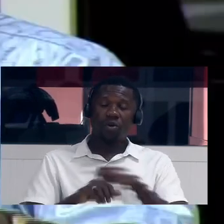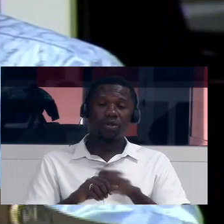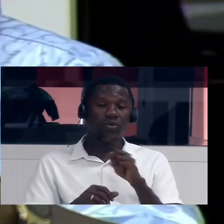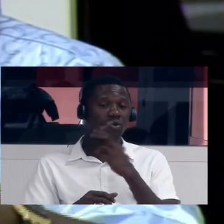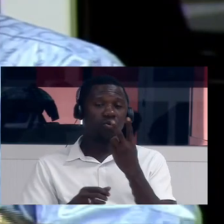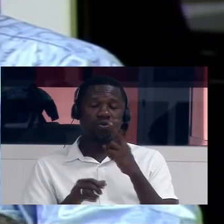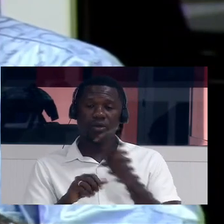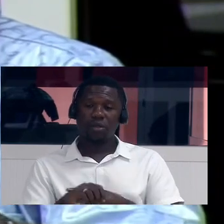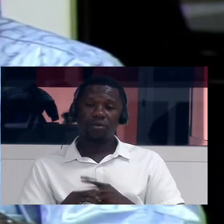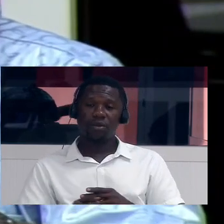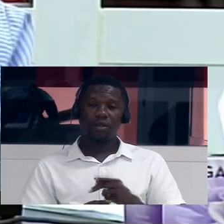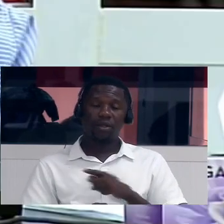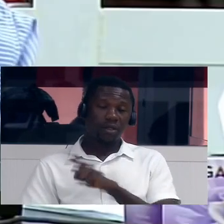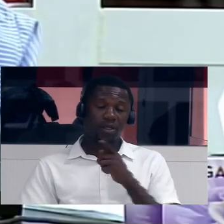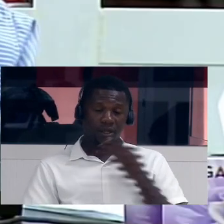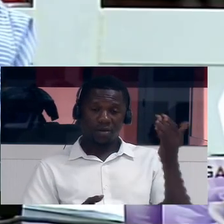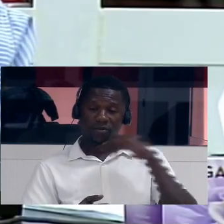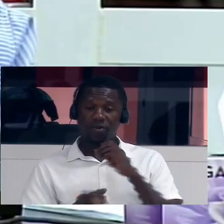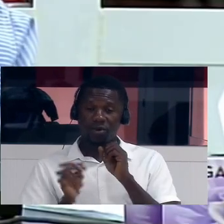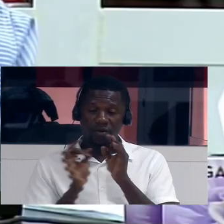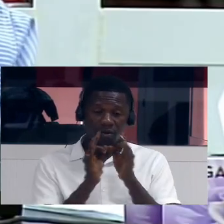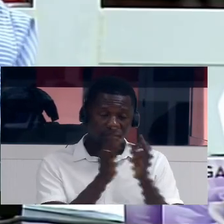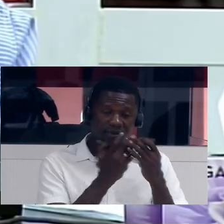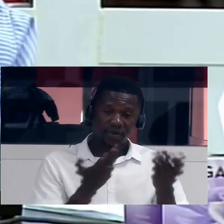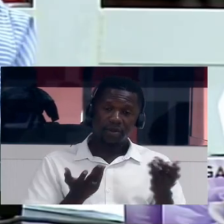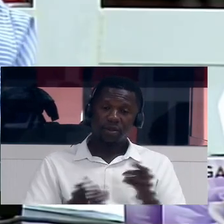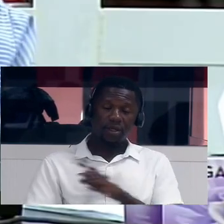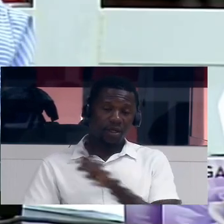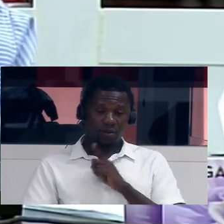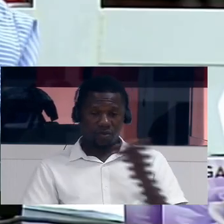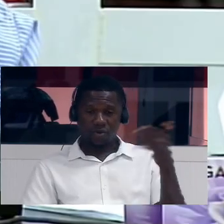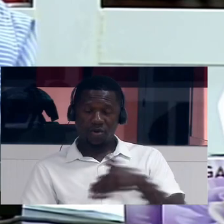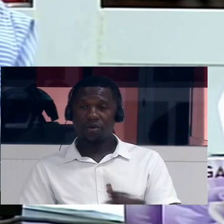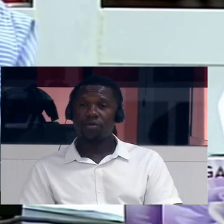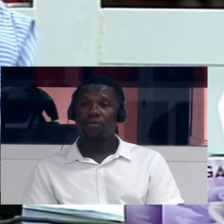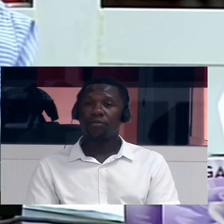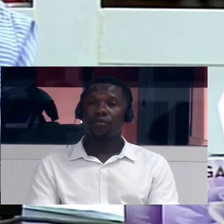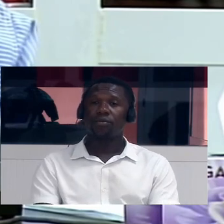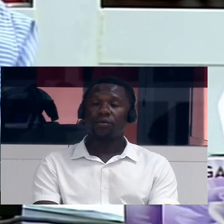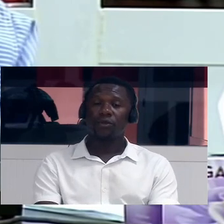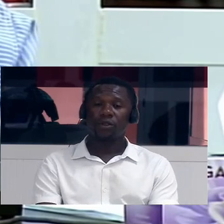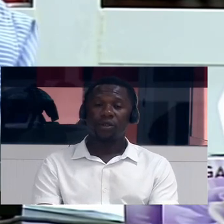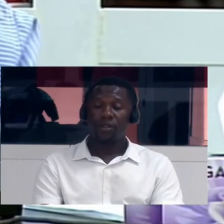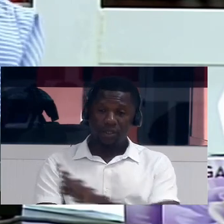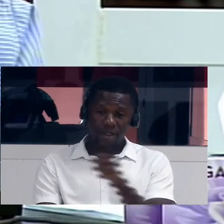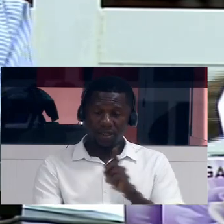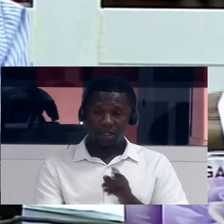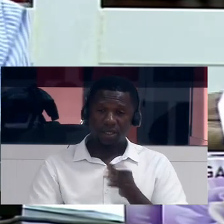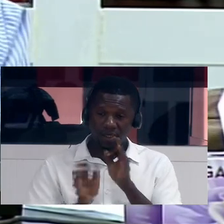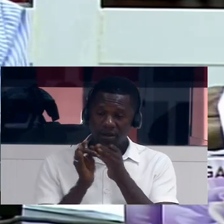they come for a debriefing? They would come. And so then, if I called them, did they debrief?